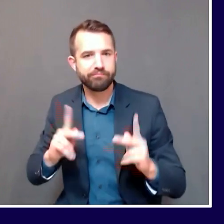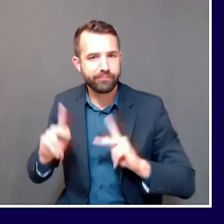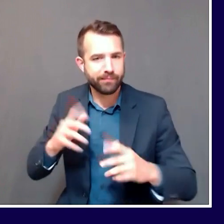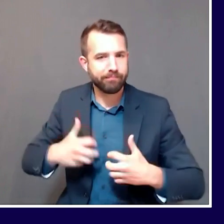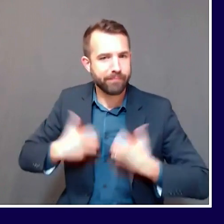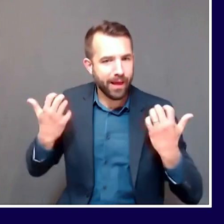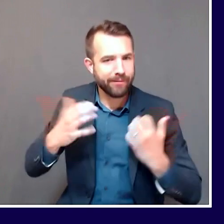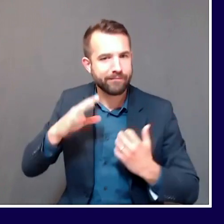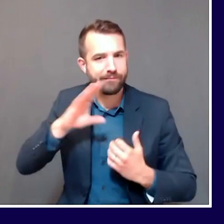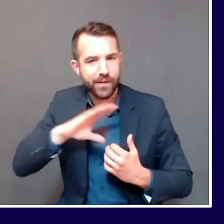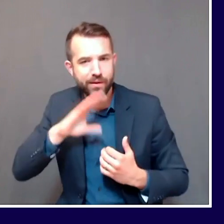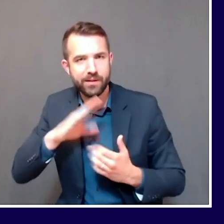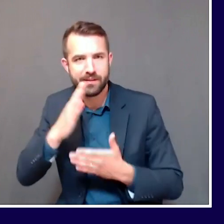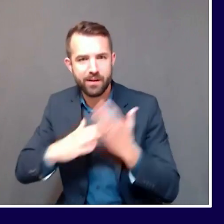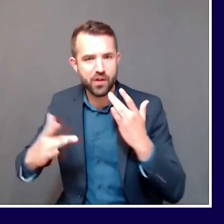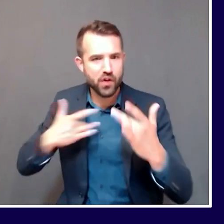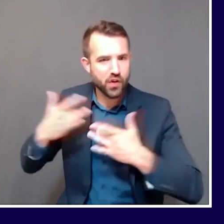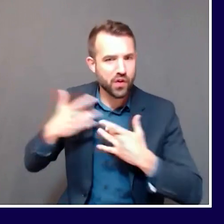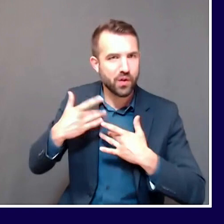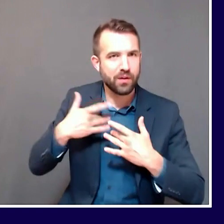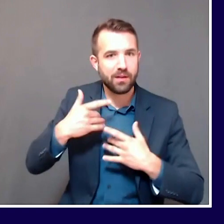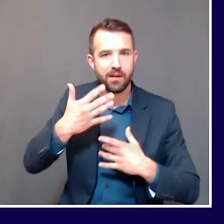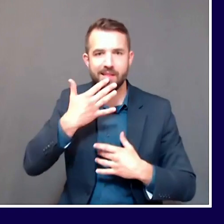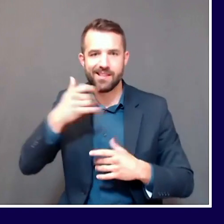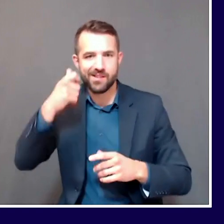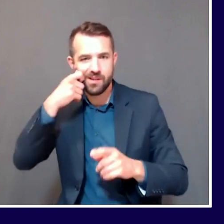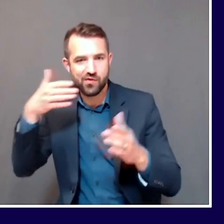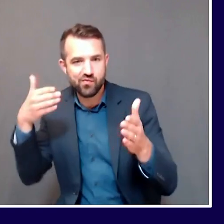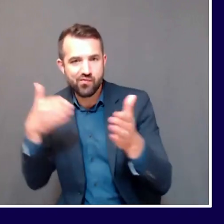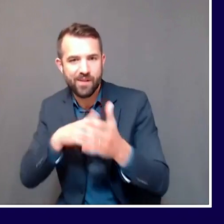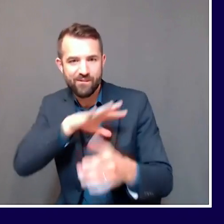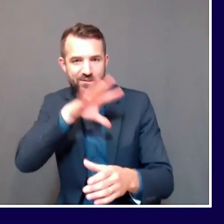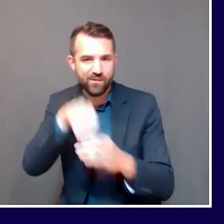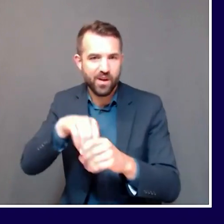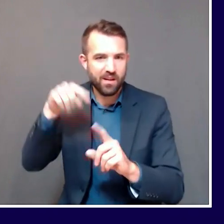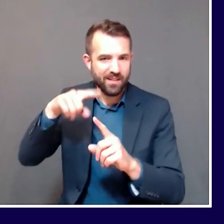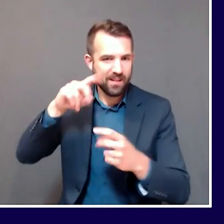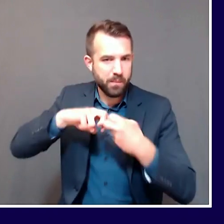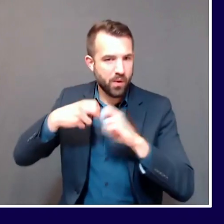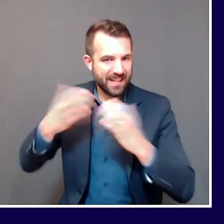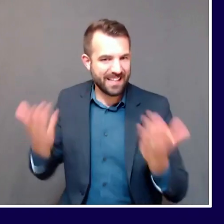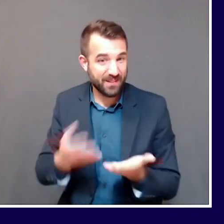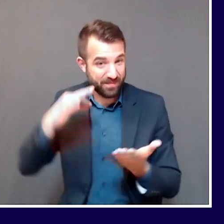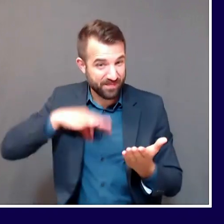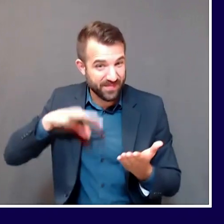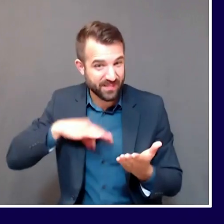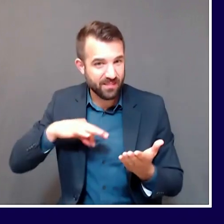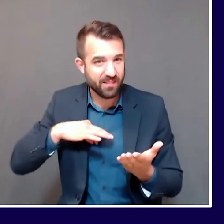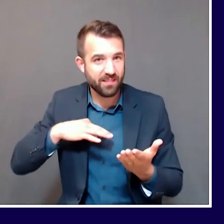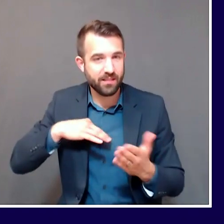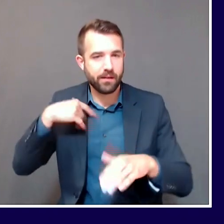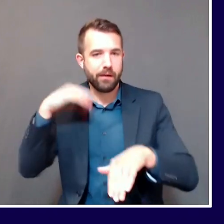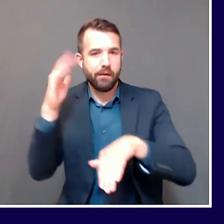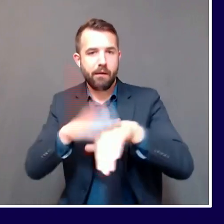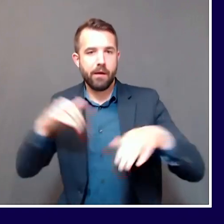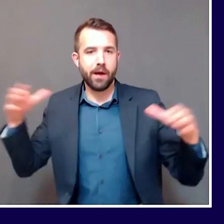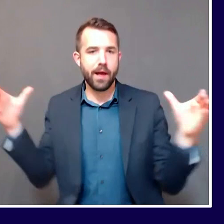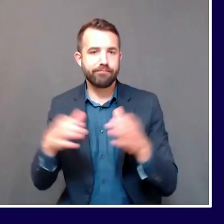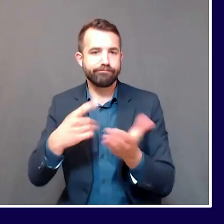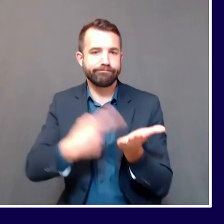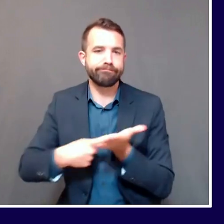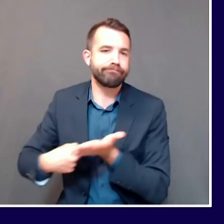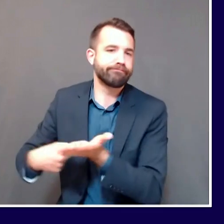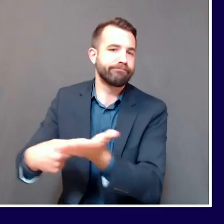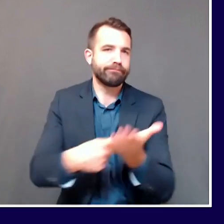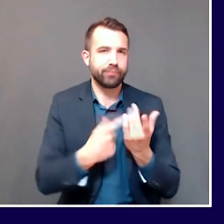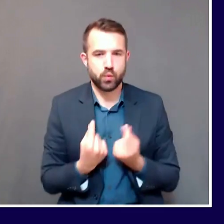be part of the problem that is happening in the state of Maine has led us to a call to action. We are going up and down the